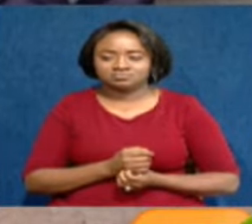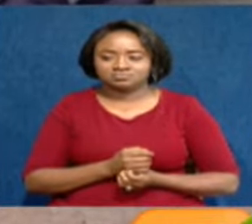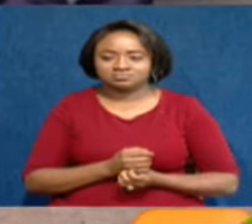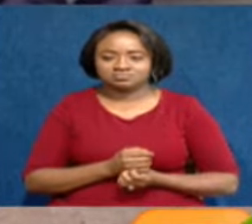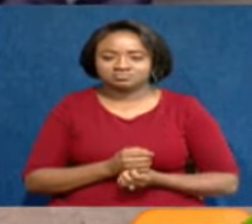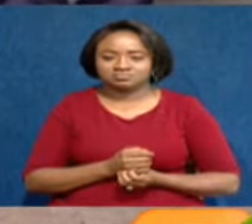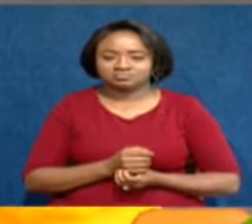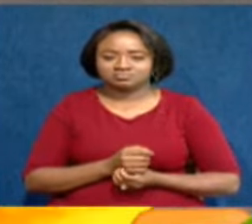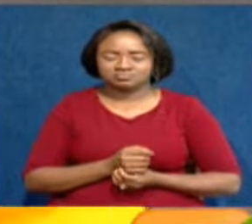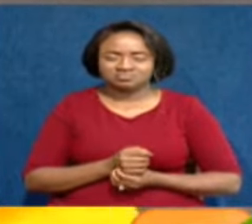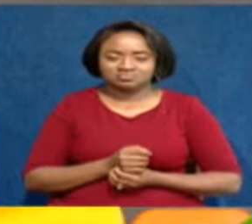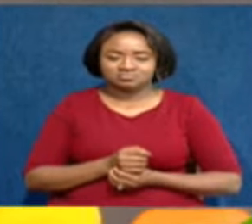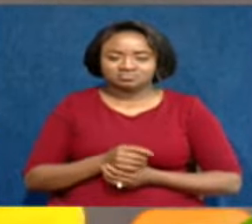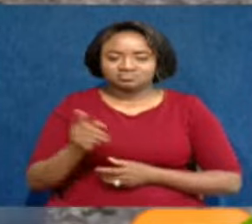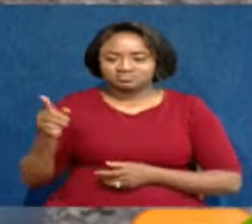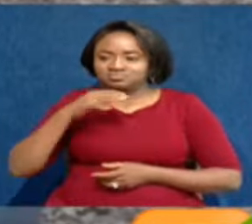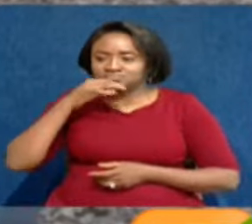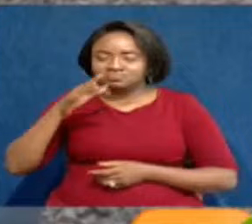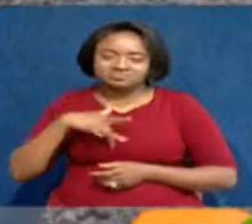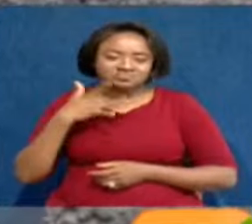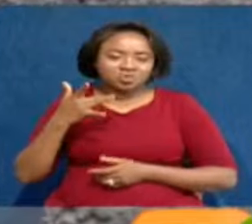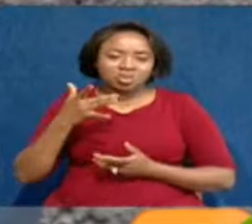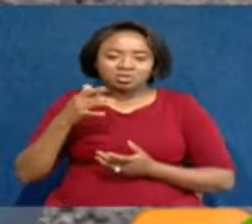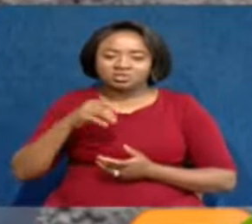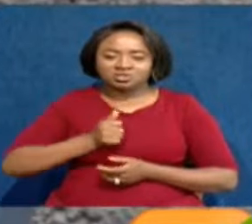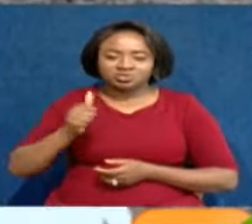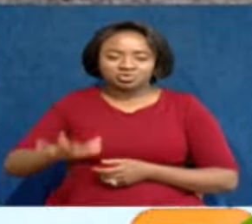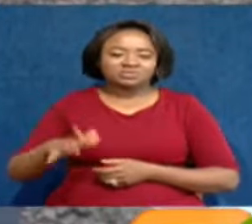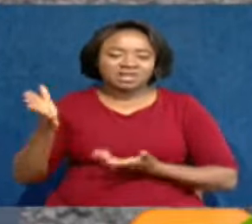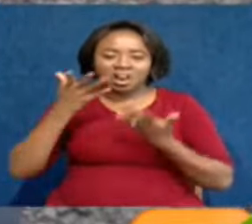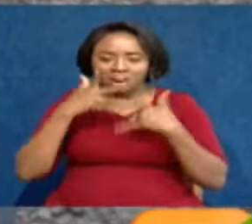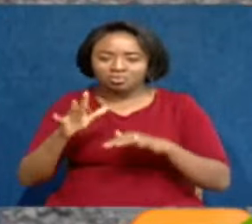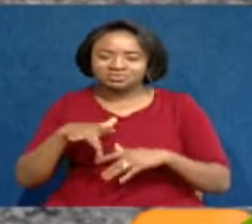pain of missing a daughter is evident on everyone's face here.